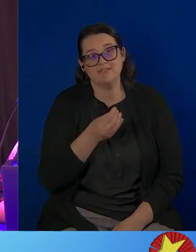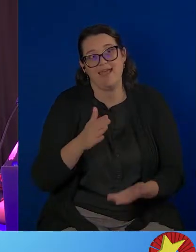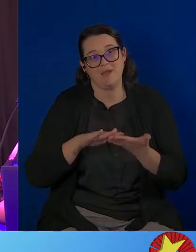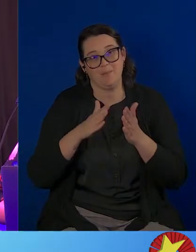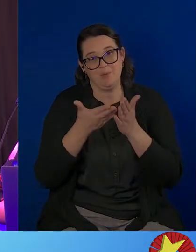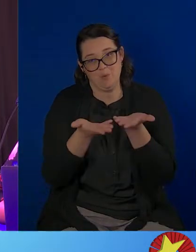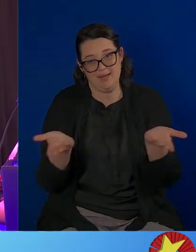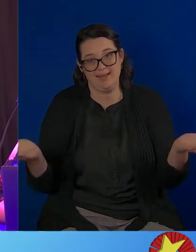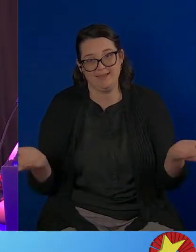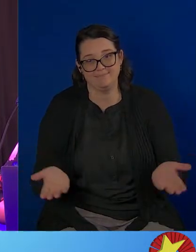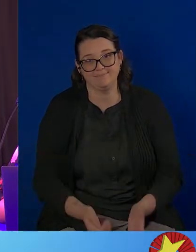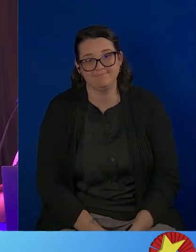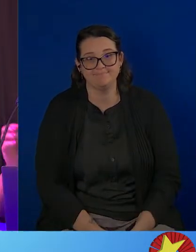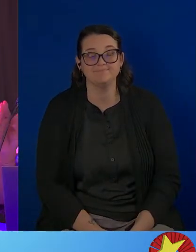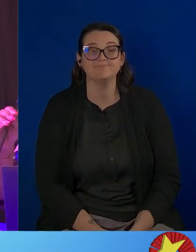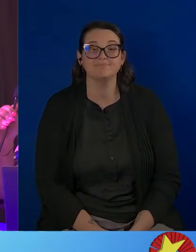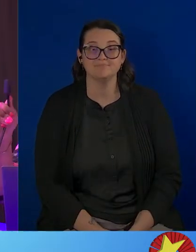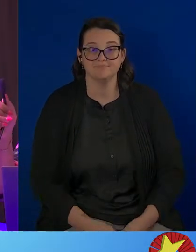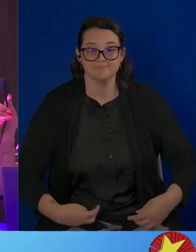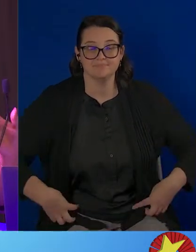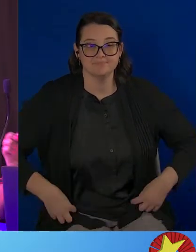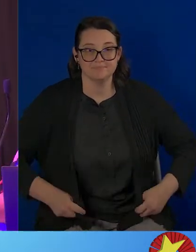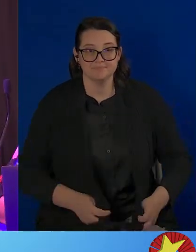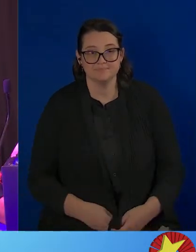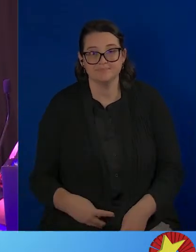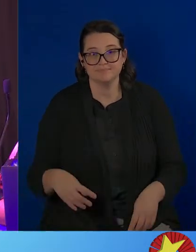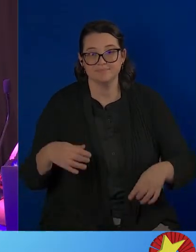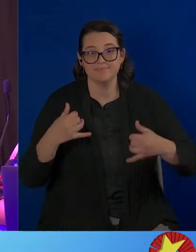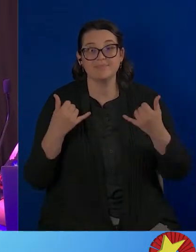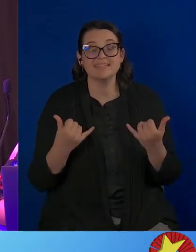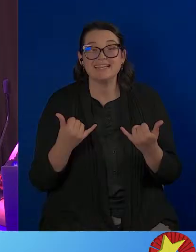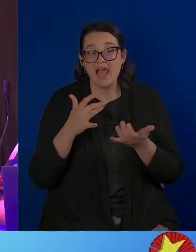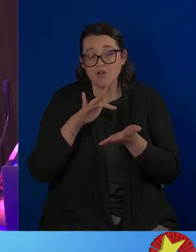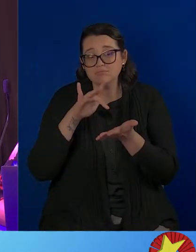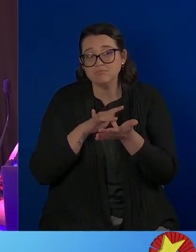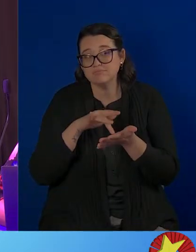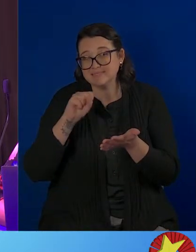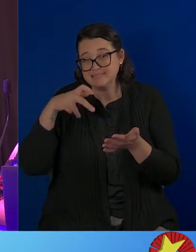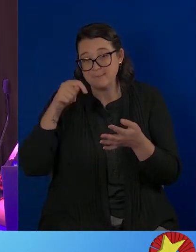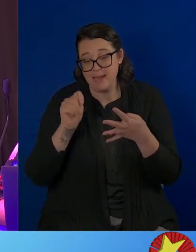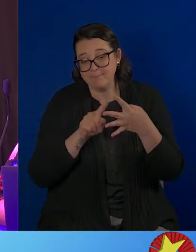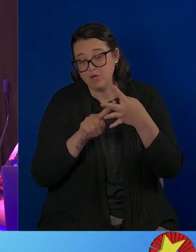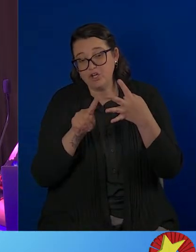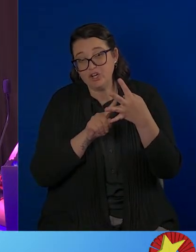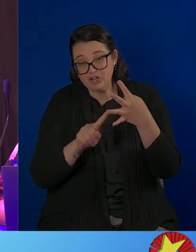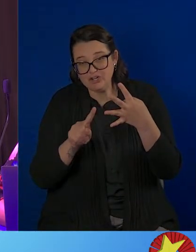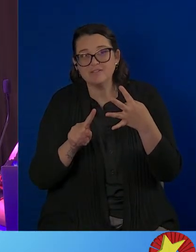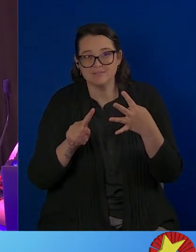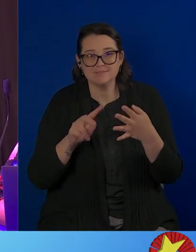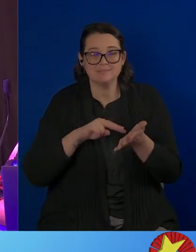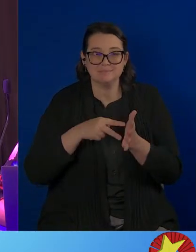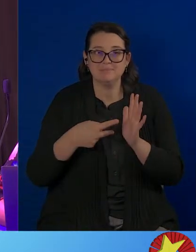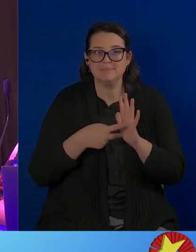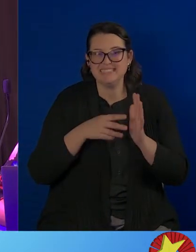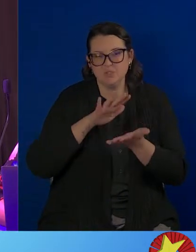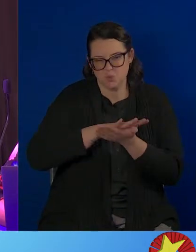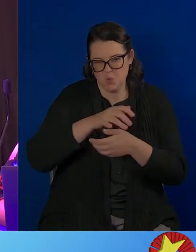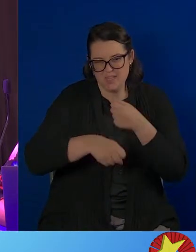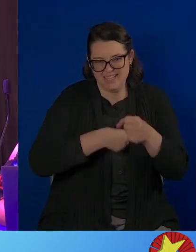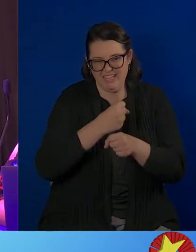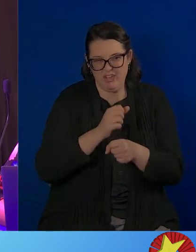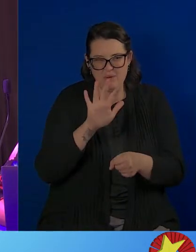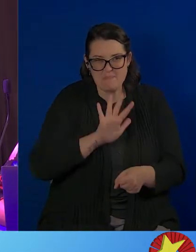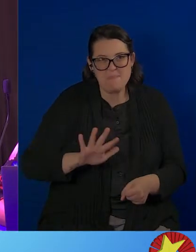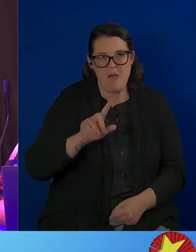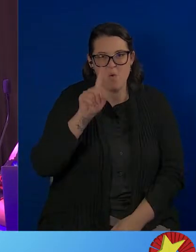As we enter the middle of September, at this point, the school year is about 1/8 of the way completed. We do need to remember